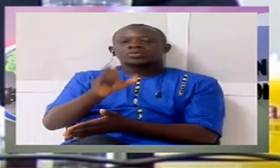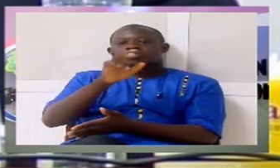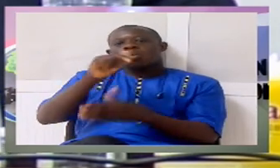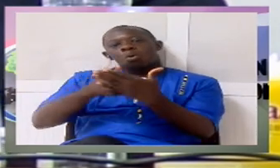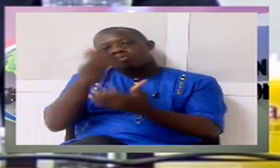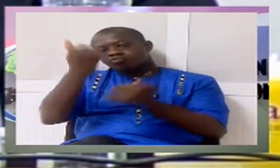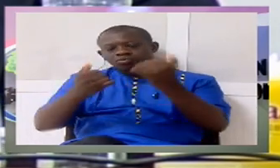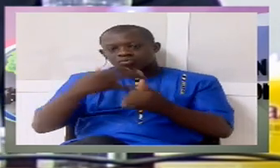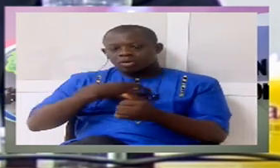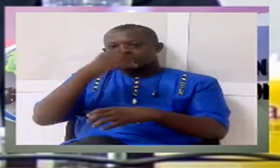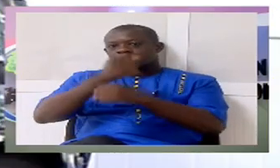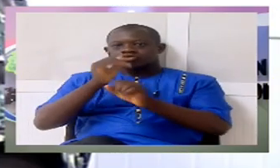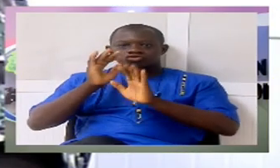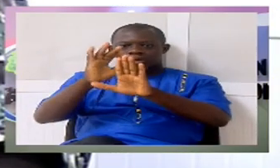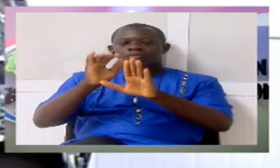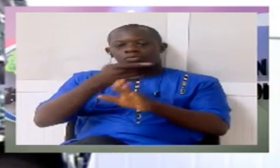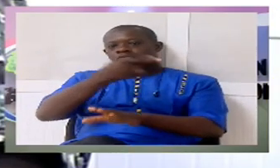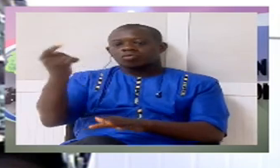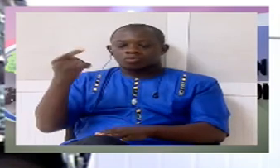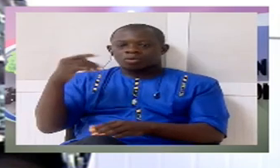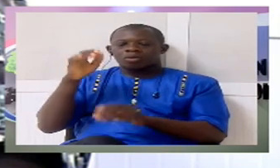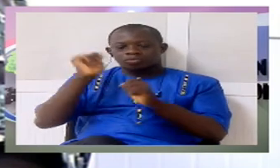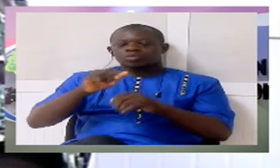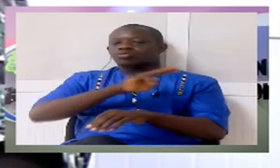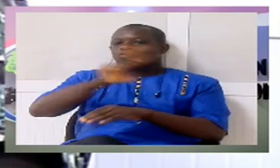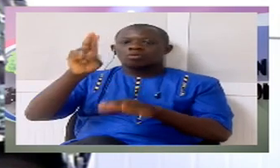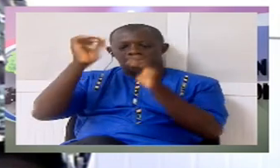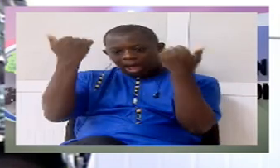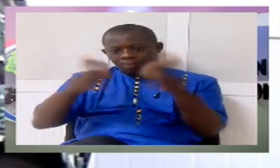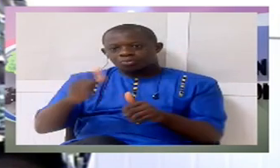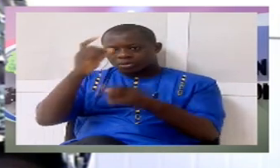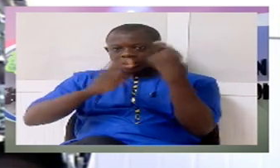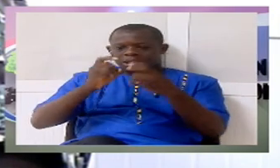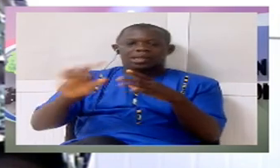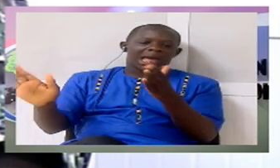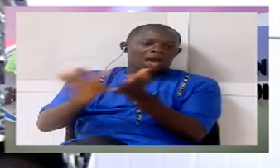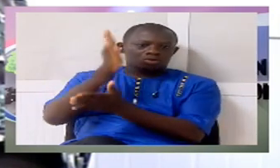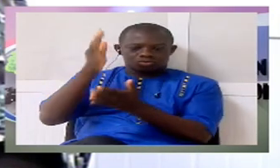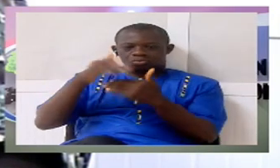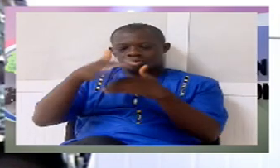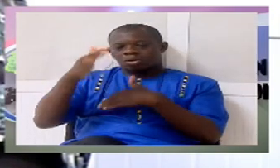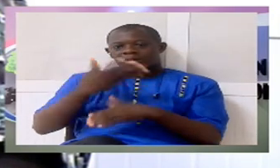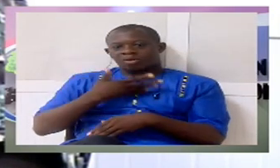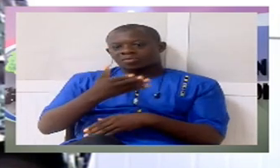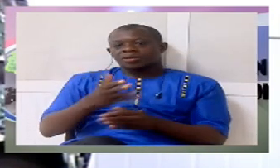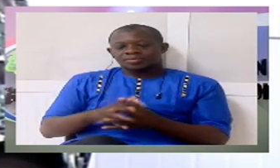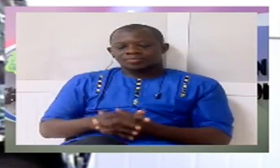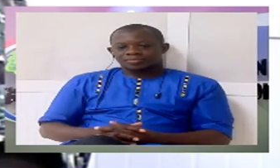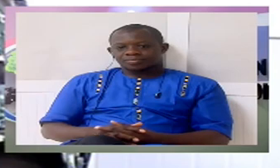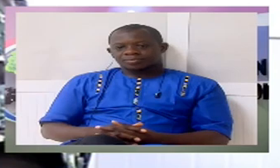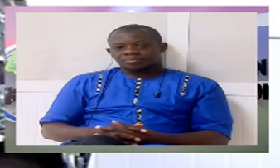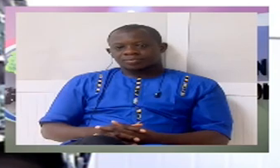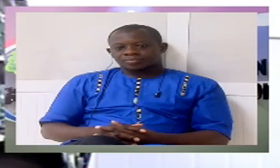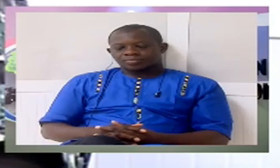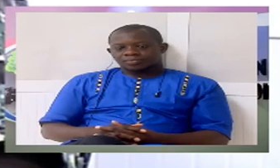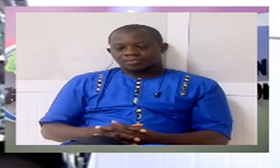longer exists? Ndax yeen lu won sen liggey tamit pour ngeen gis ne lolu ngi ñew te olu wu len ko ngeen fexé gaaw sakal ko pexé